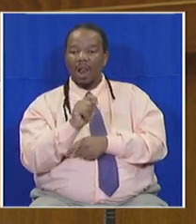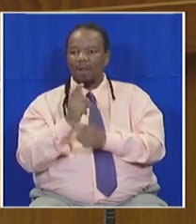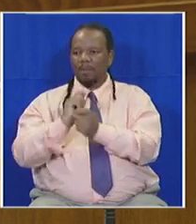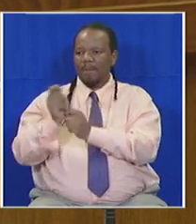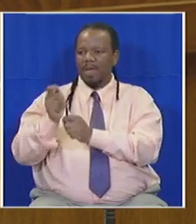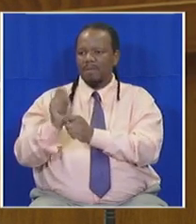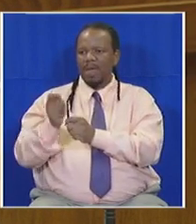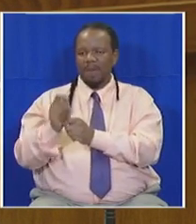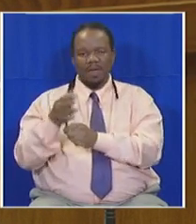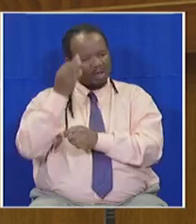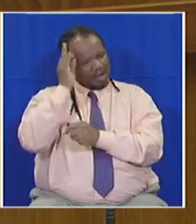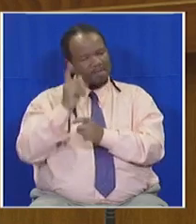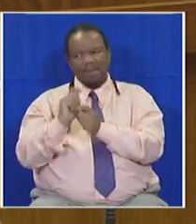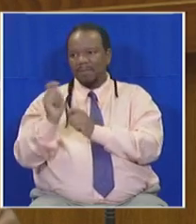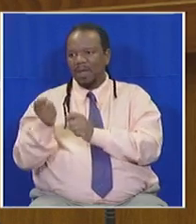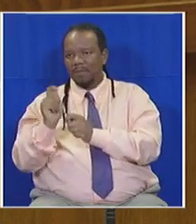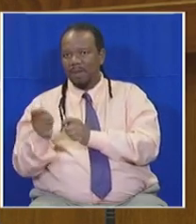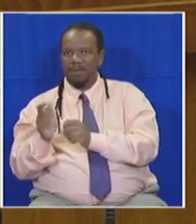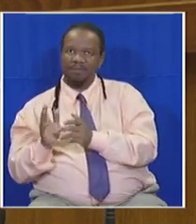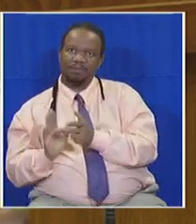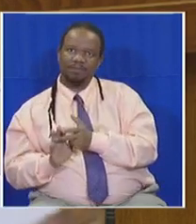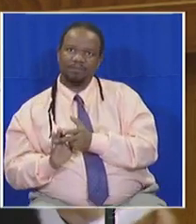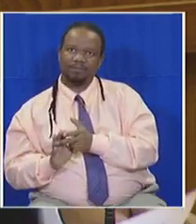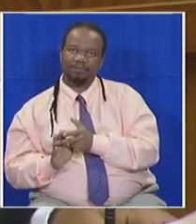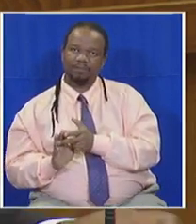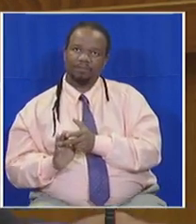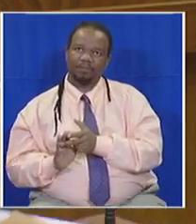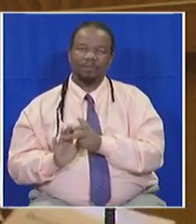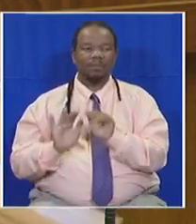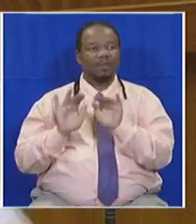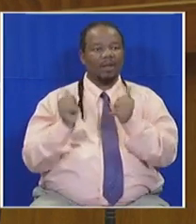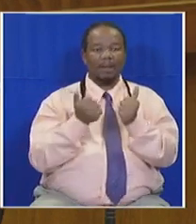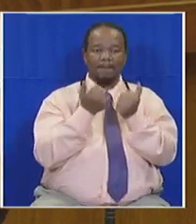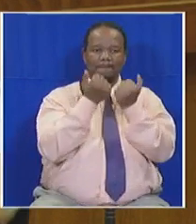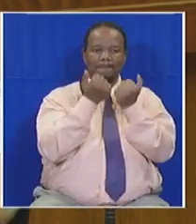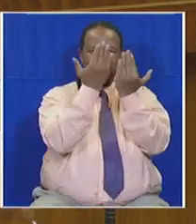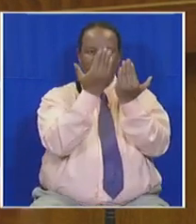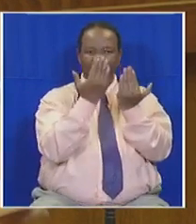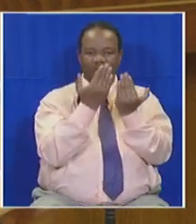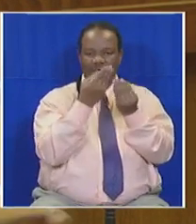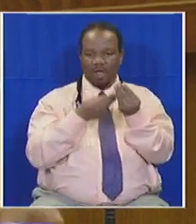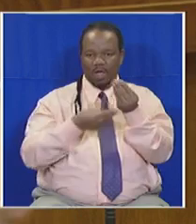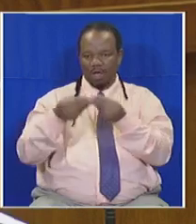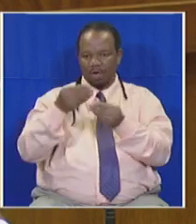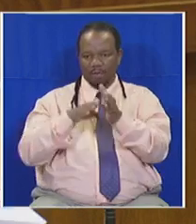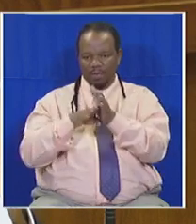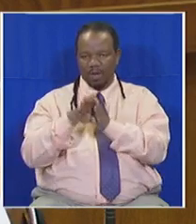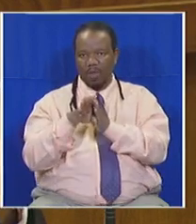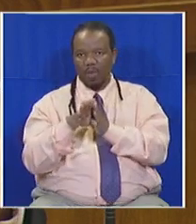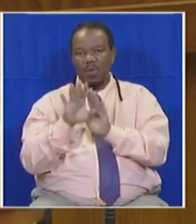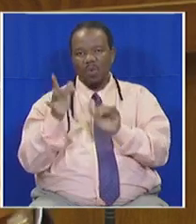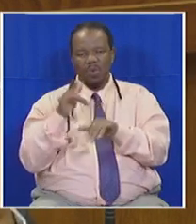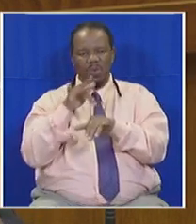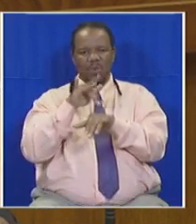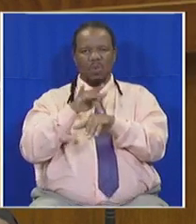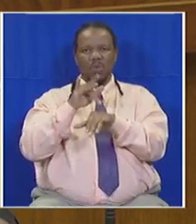debt. The slim percentage of budget for economic development is a thorn in the flesh, and as